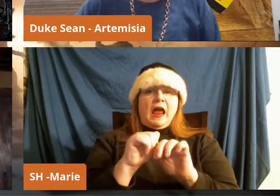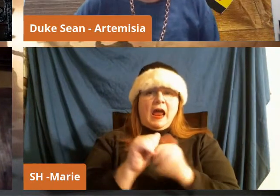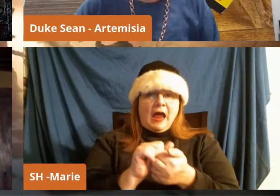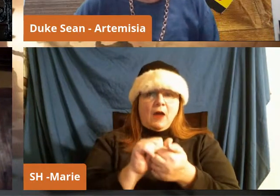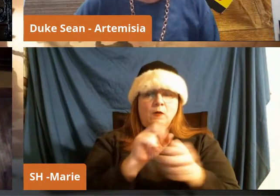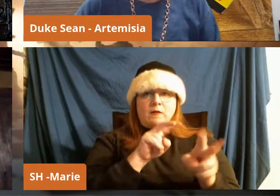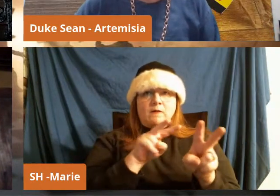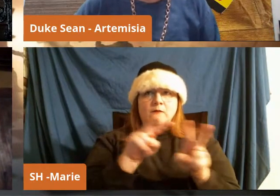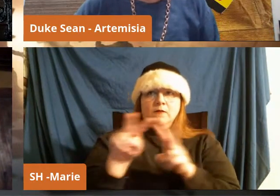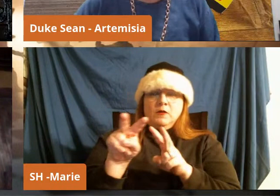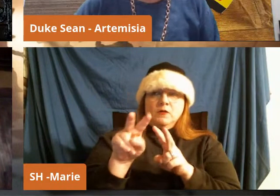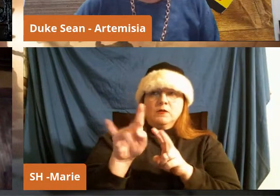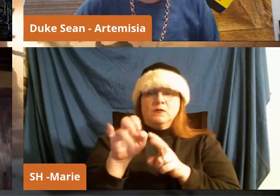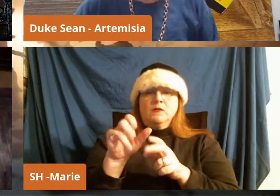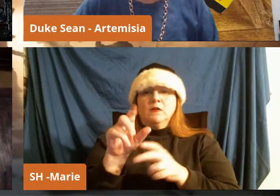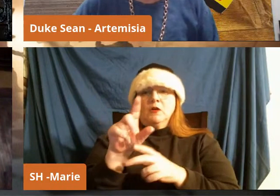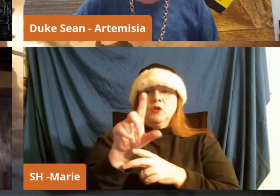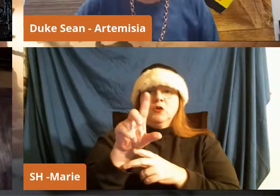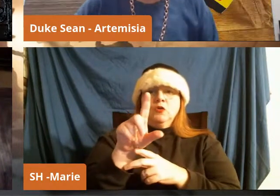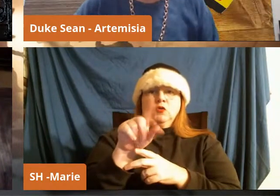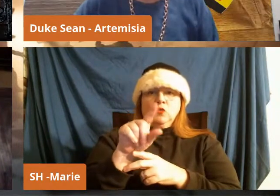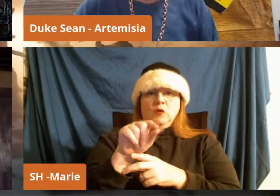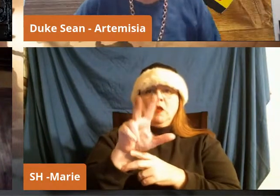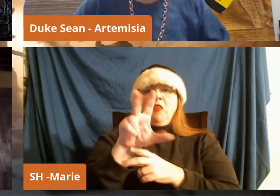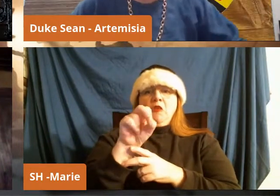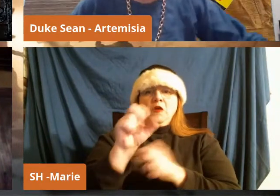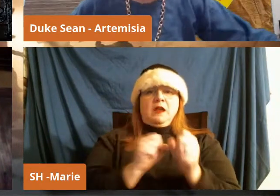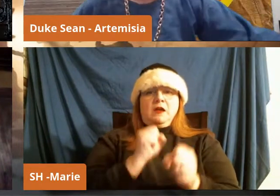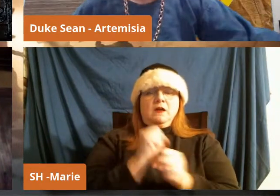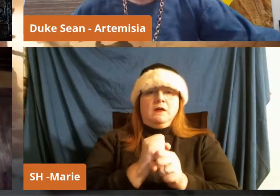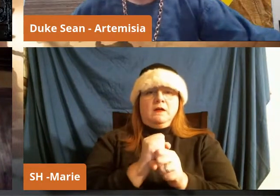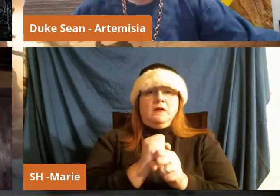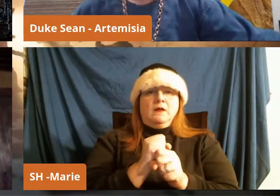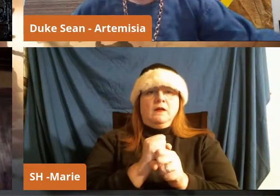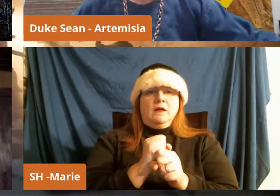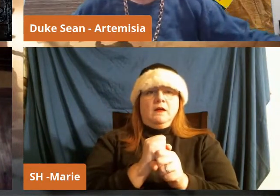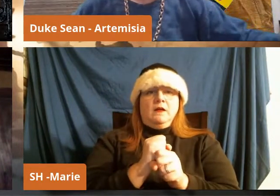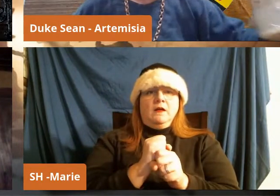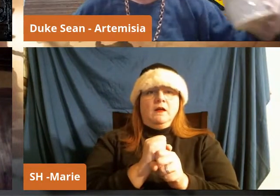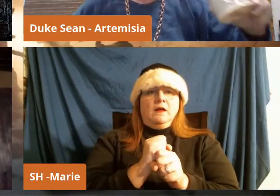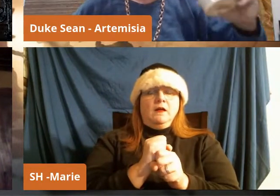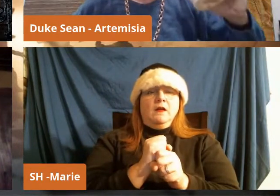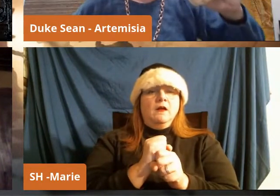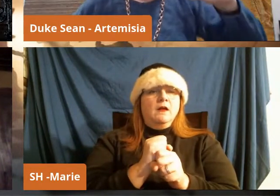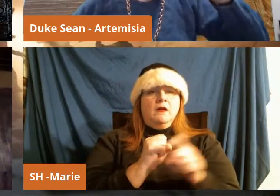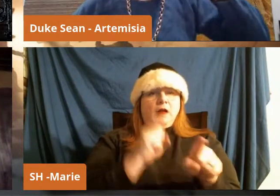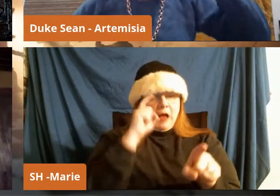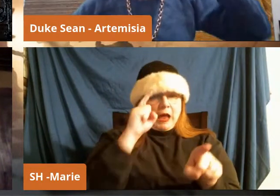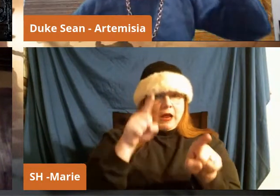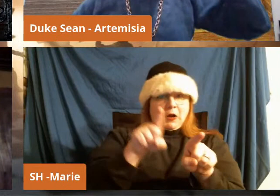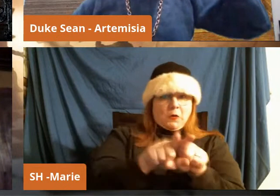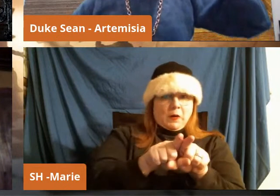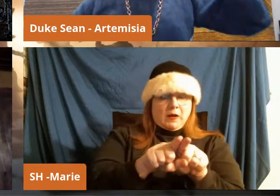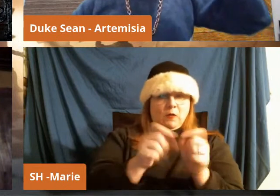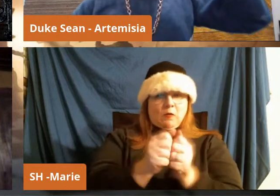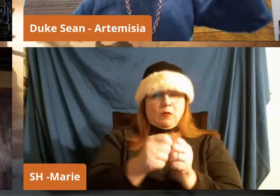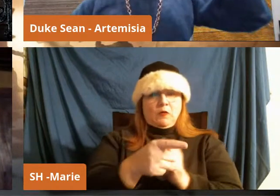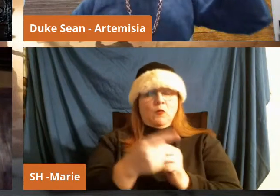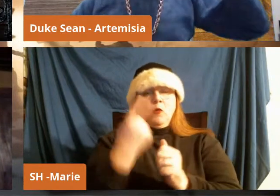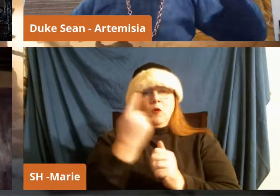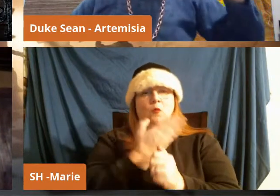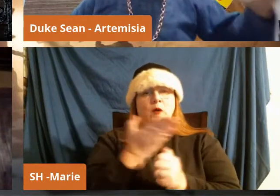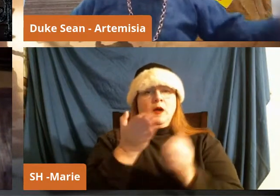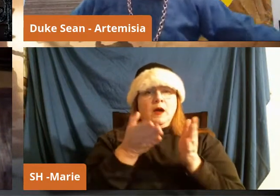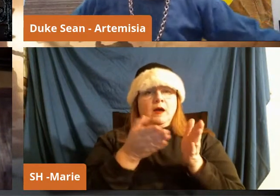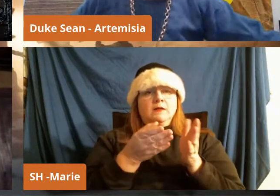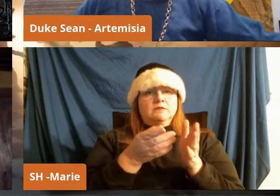that franchise over the last 20, 30 years. It has become very busy, yes. And I agree with you. One way I've always described it